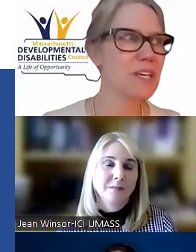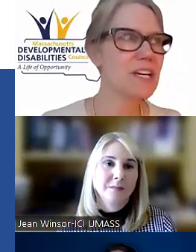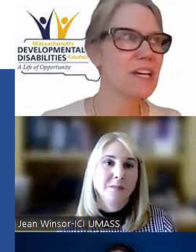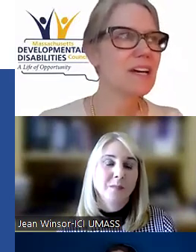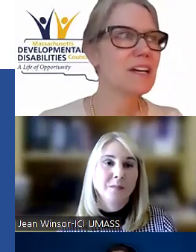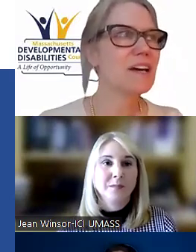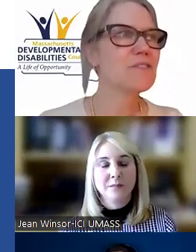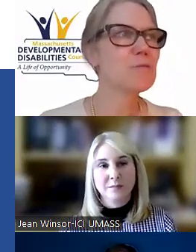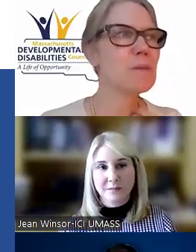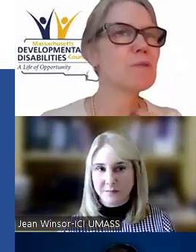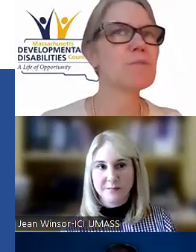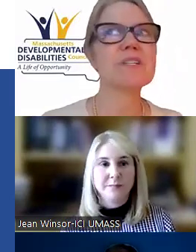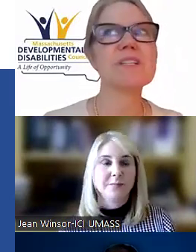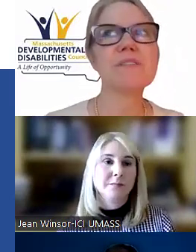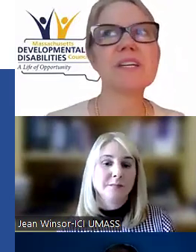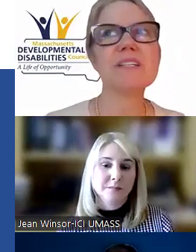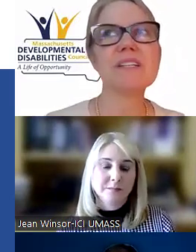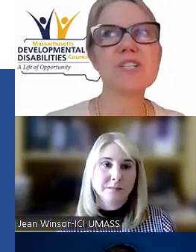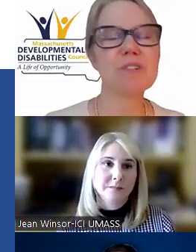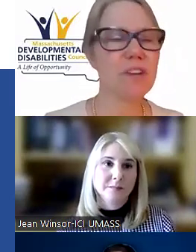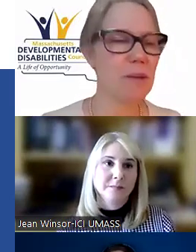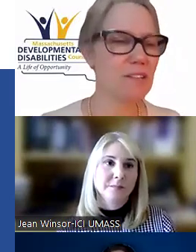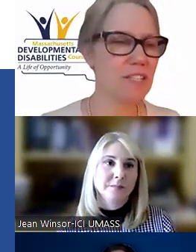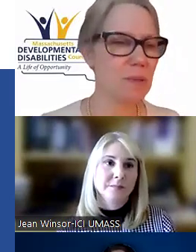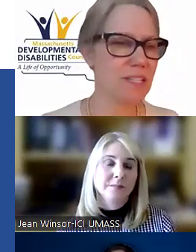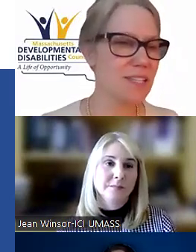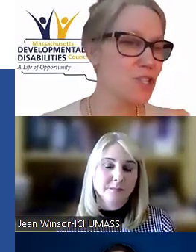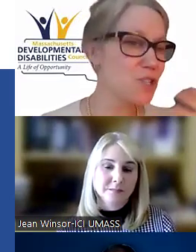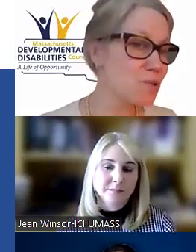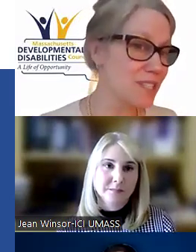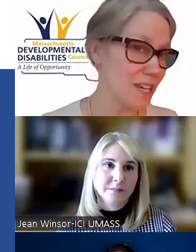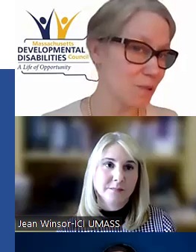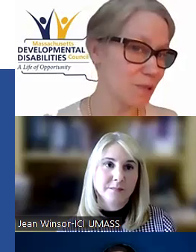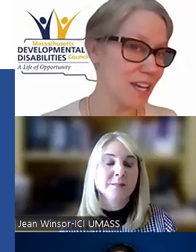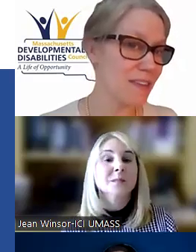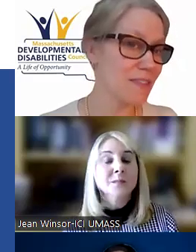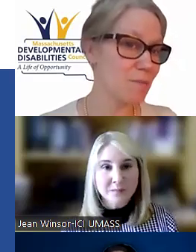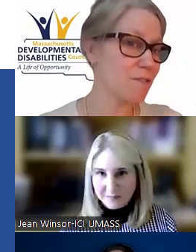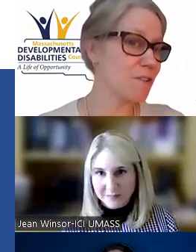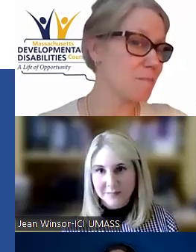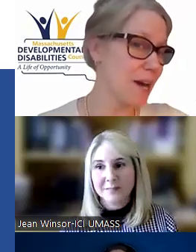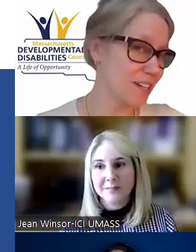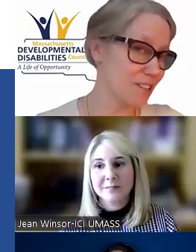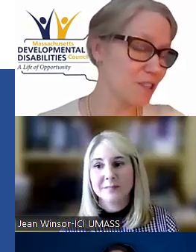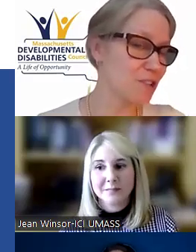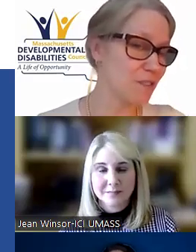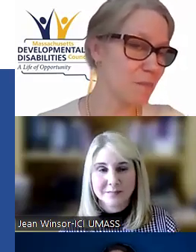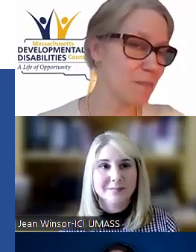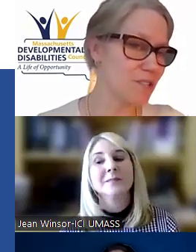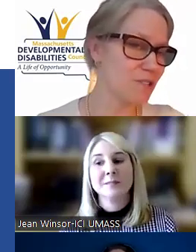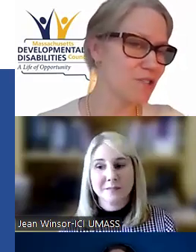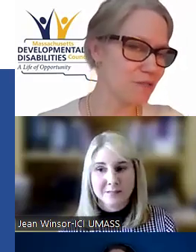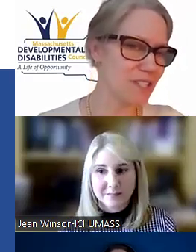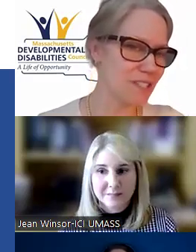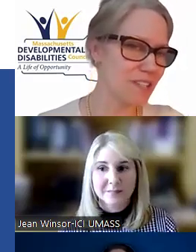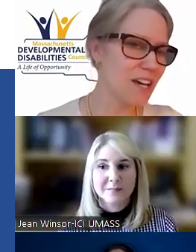programs view people with more significant intellectual and developmental disabilities as too disabled, and then they refer them back to like their